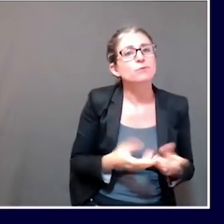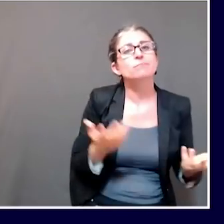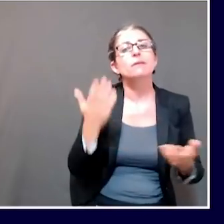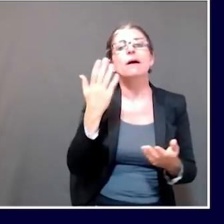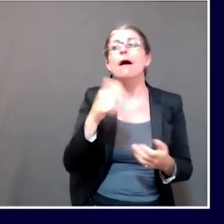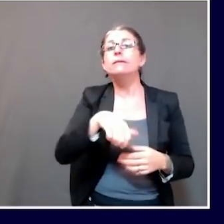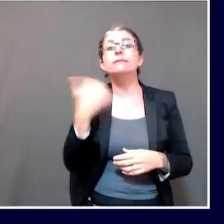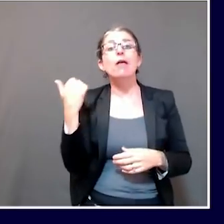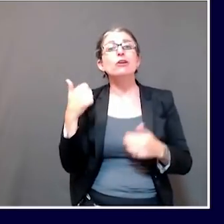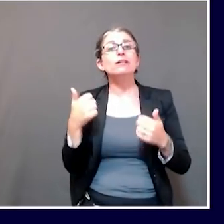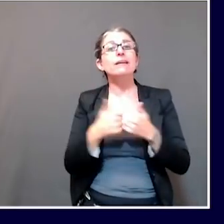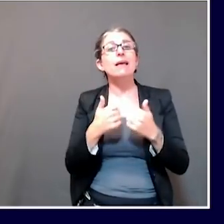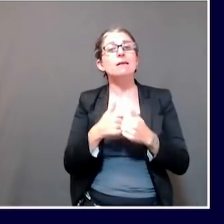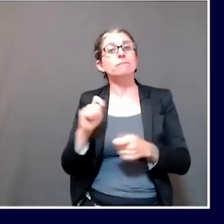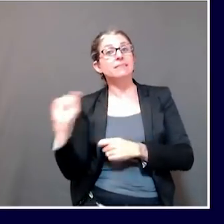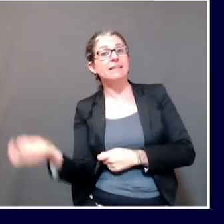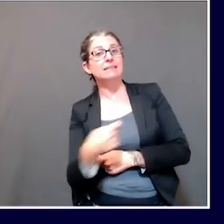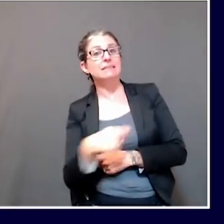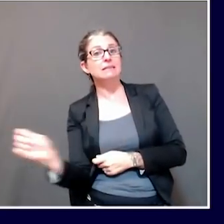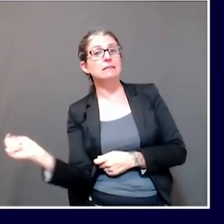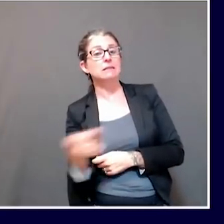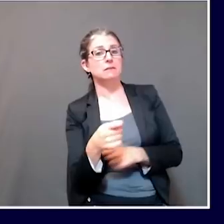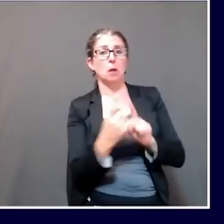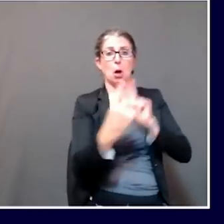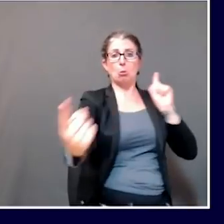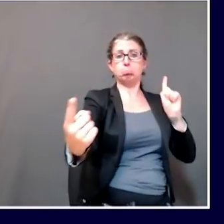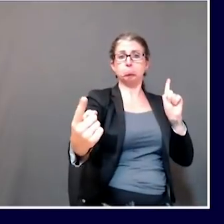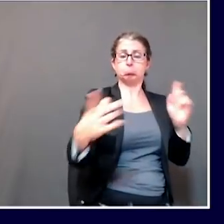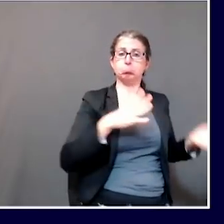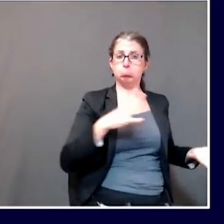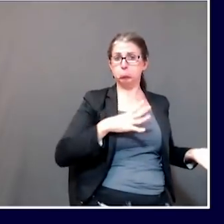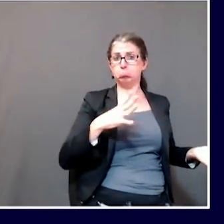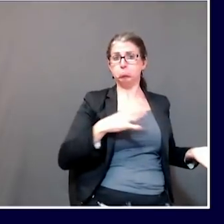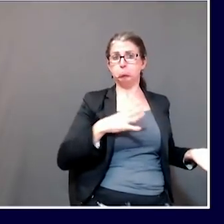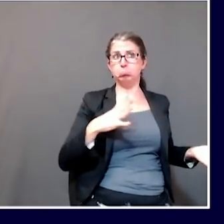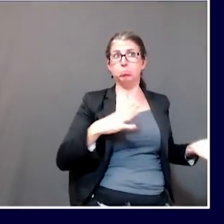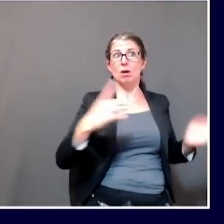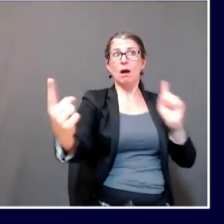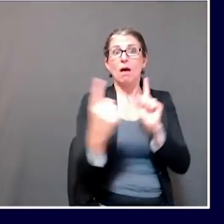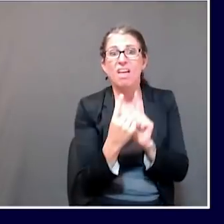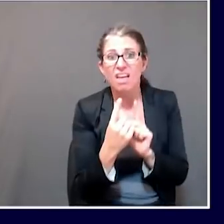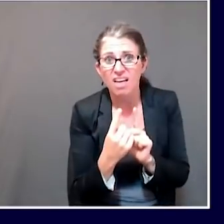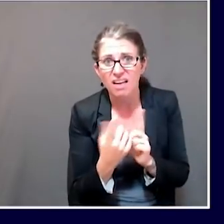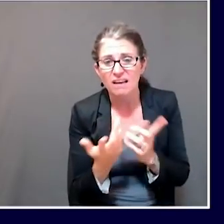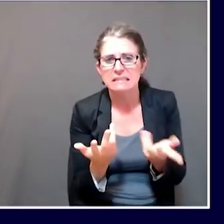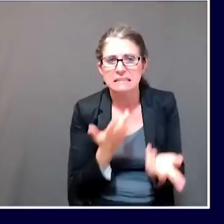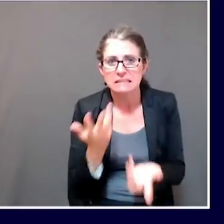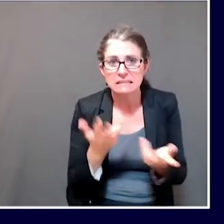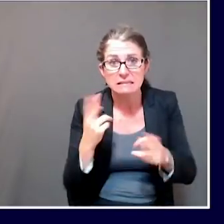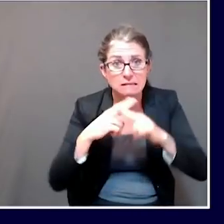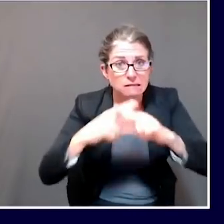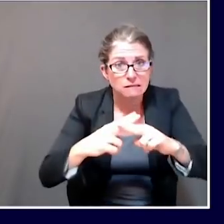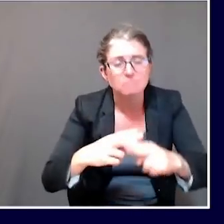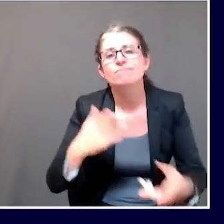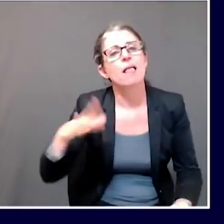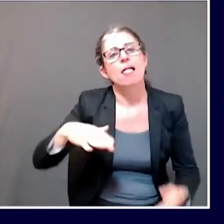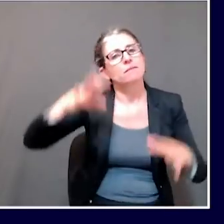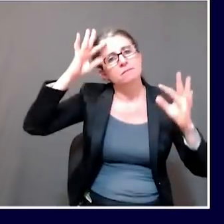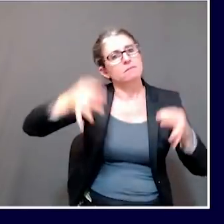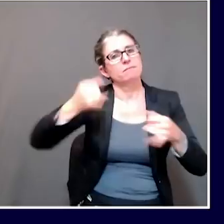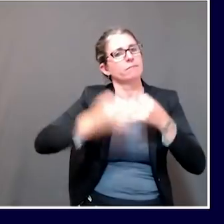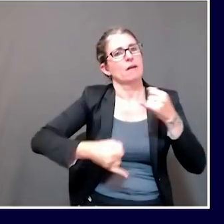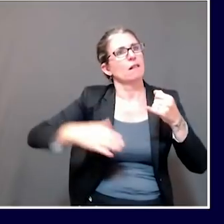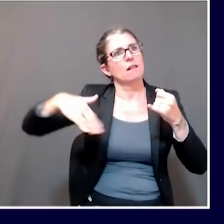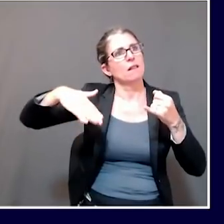distanced. I don't think any final decision has been made on those, but to be sure, there are those risks out there.